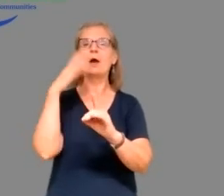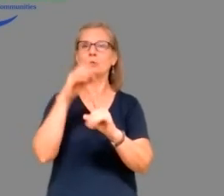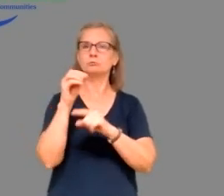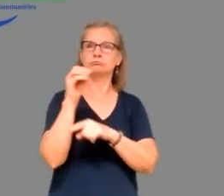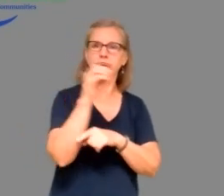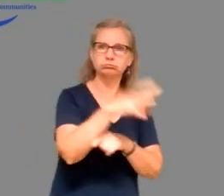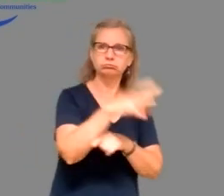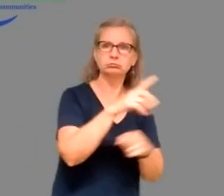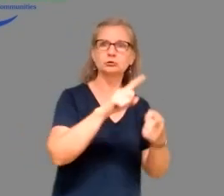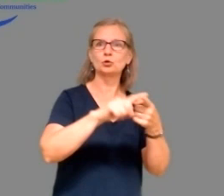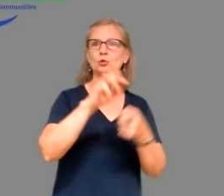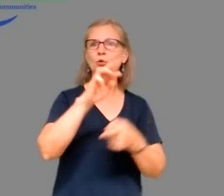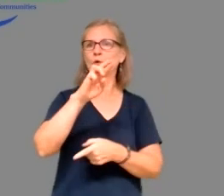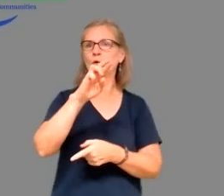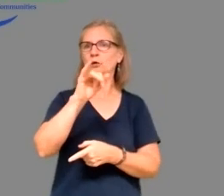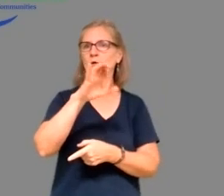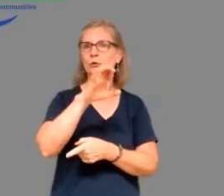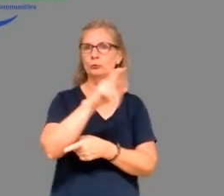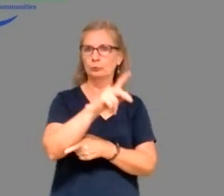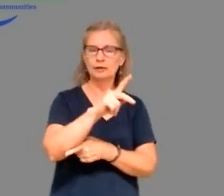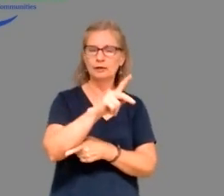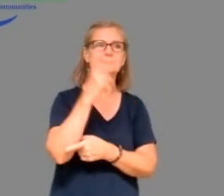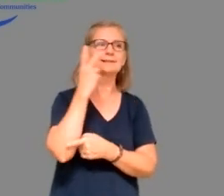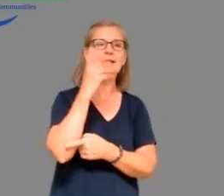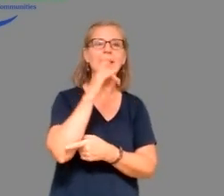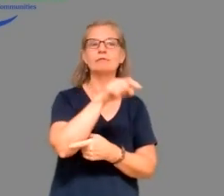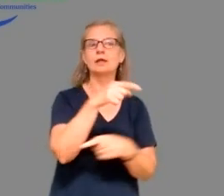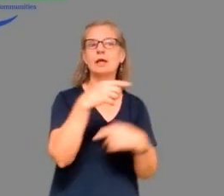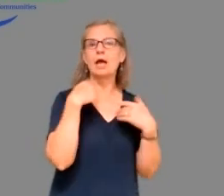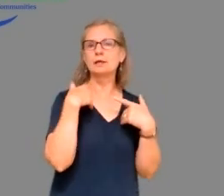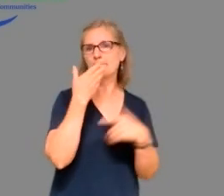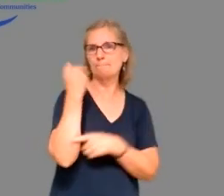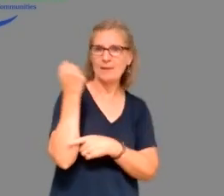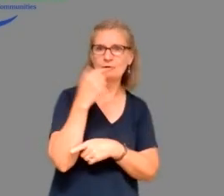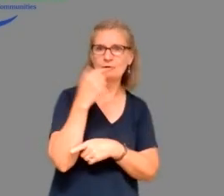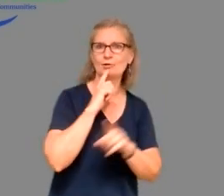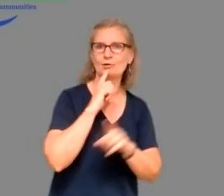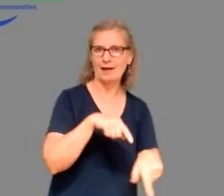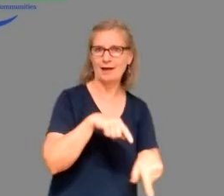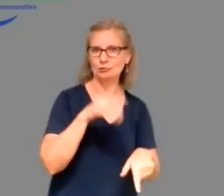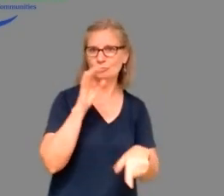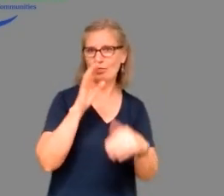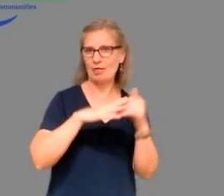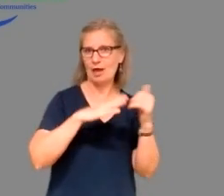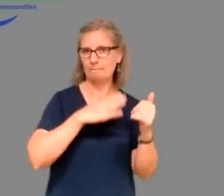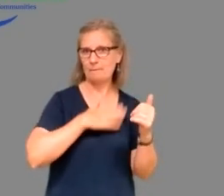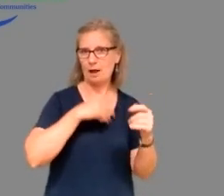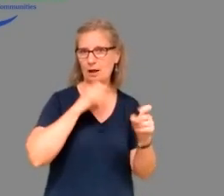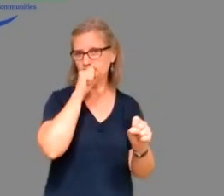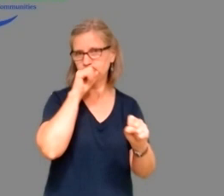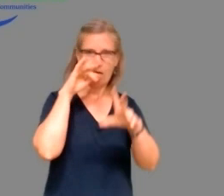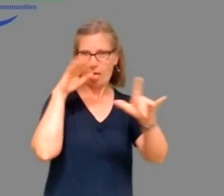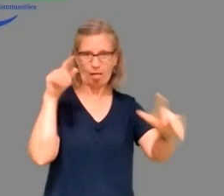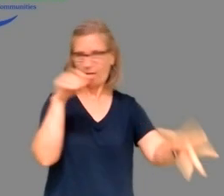so that you have a more thorough answer than what gibberish that was.